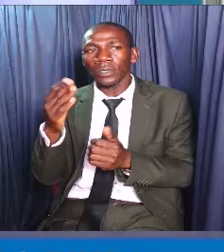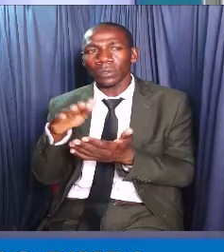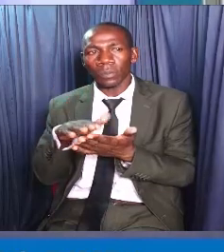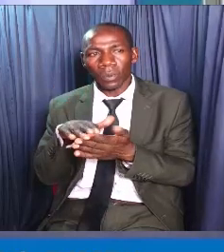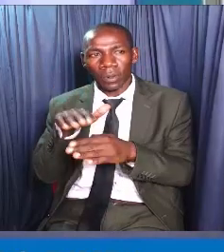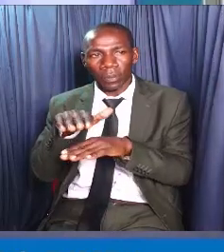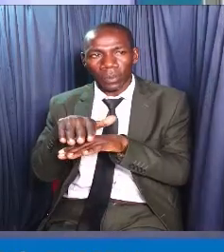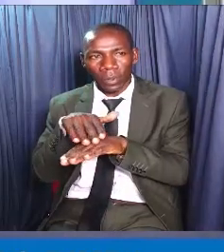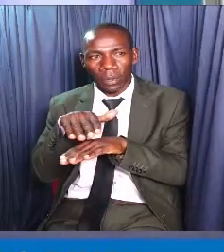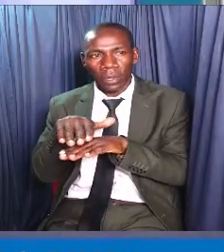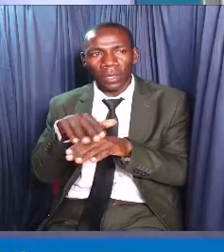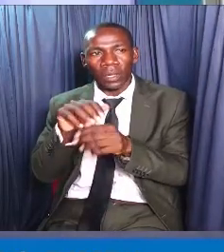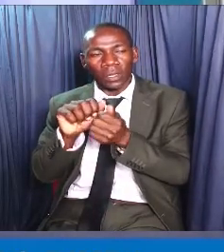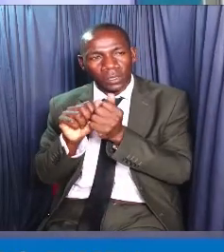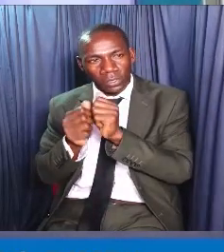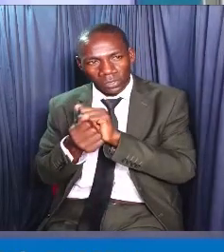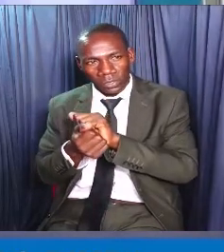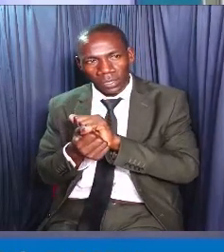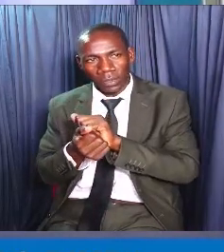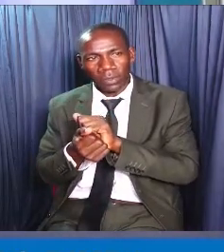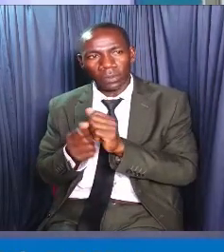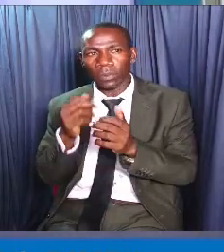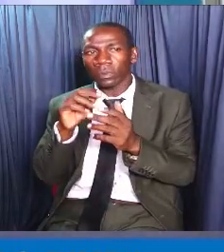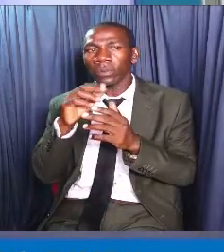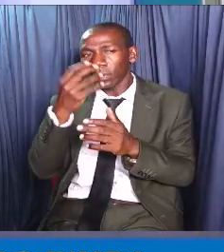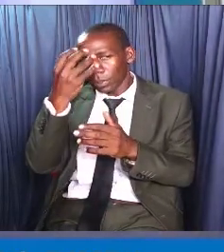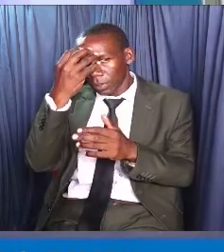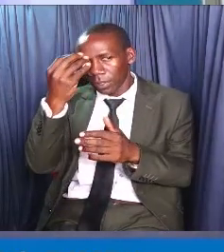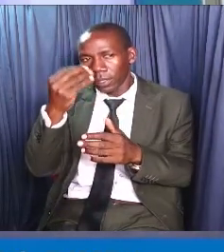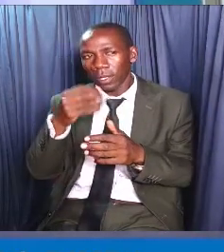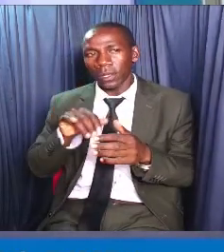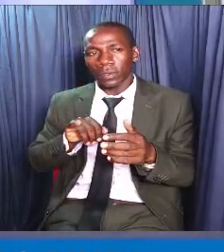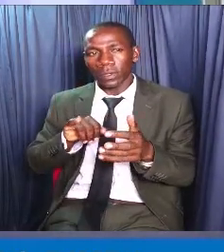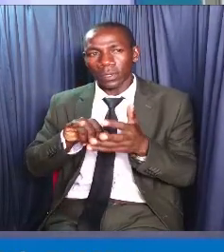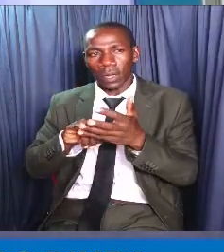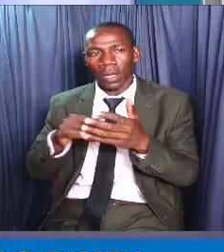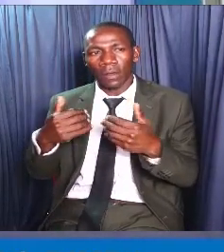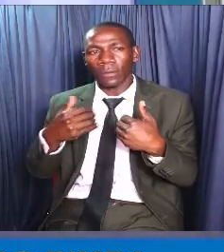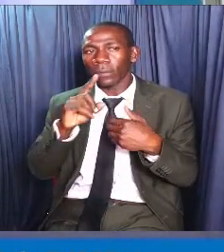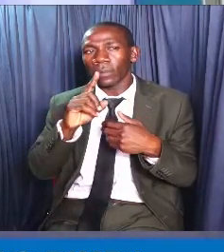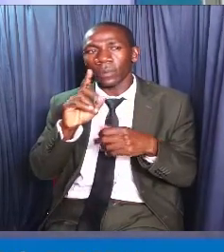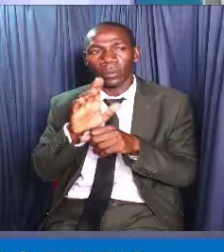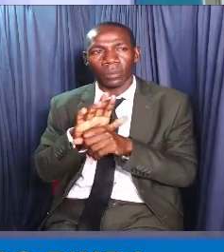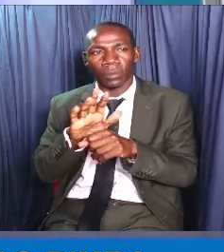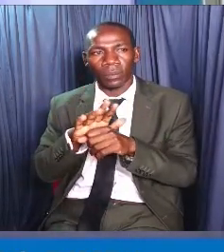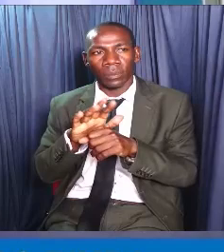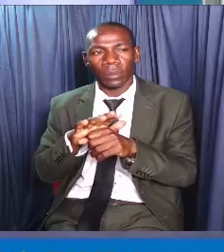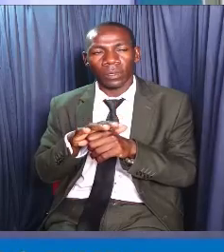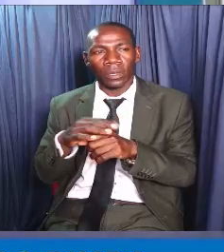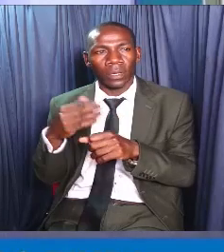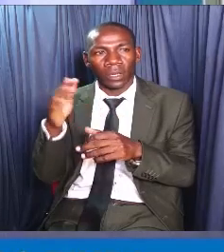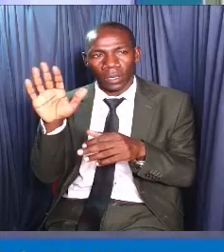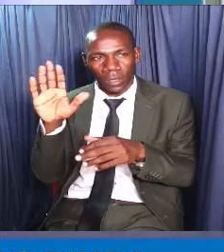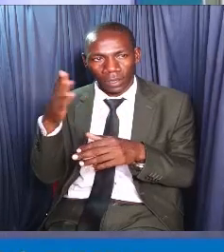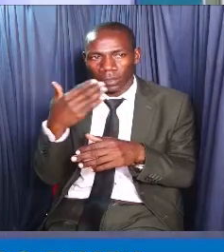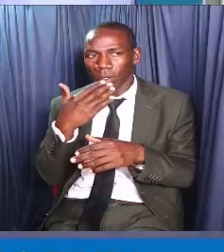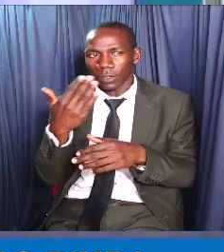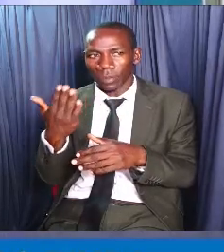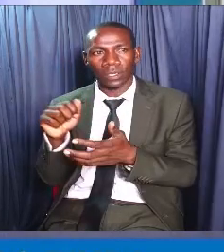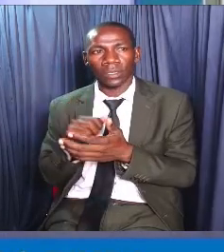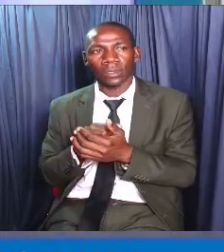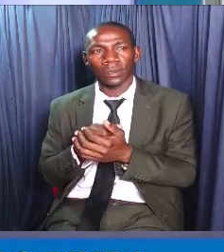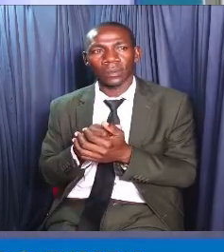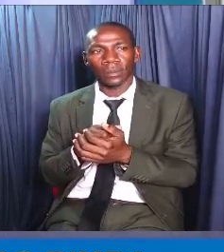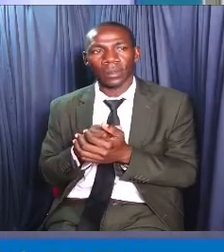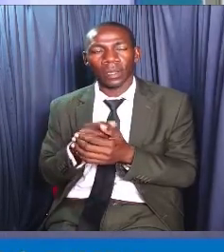polite response. Ugeuza hasira. Cools down the wrath. Dada wewe una maneno makali. Sister, you are very stern. Hata ulitikia kweli he. You responded